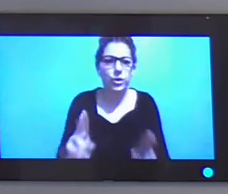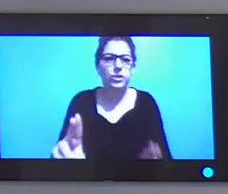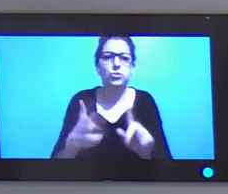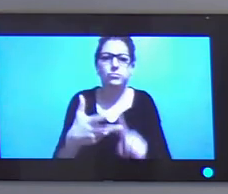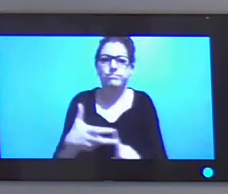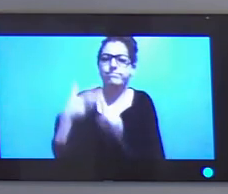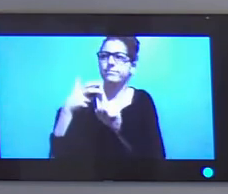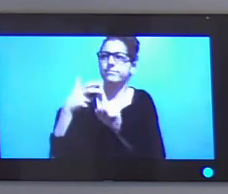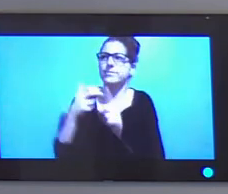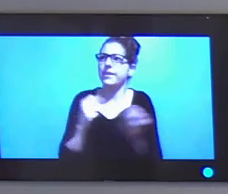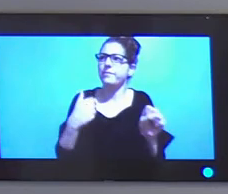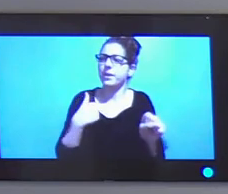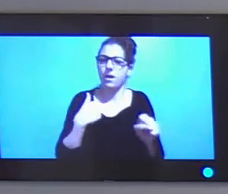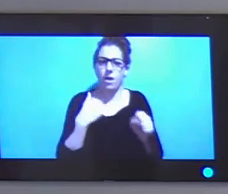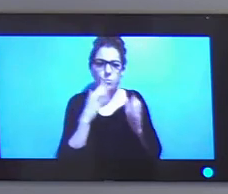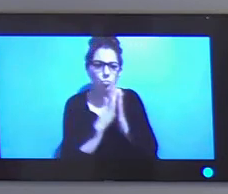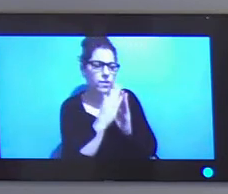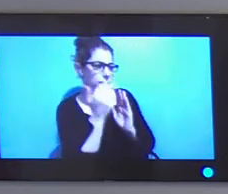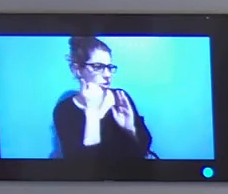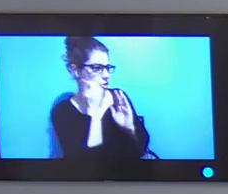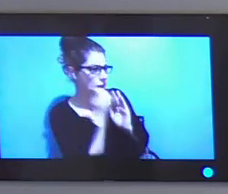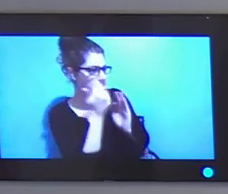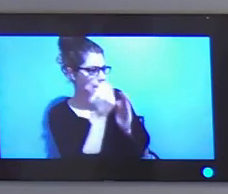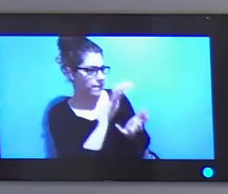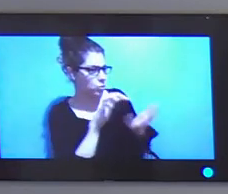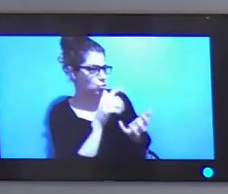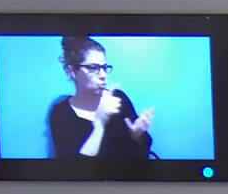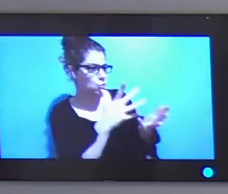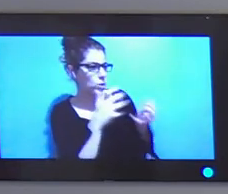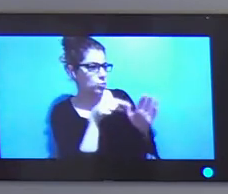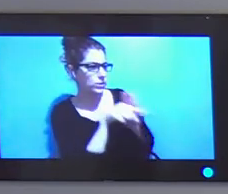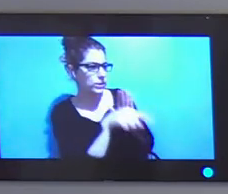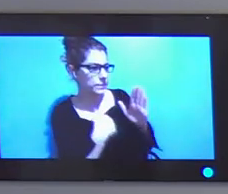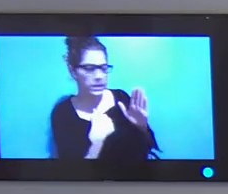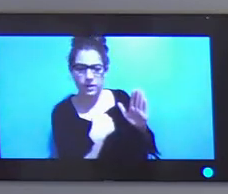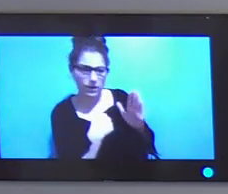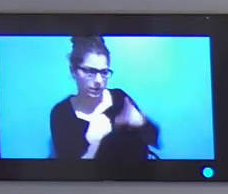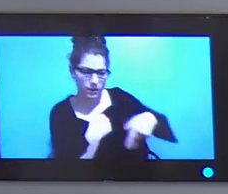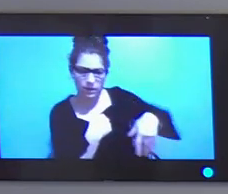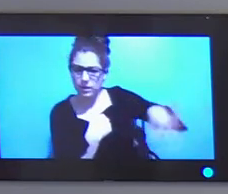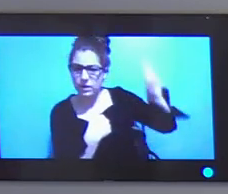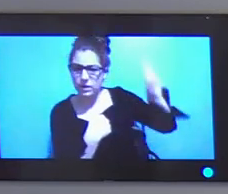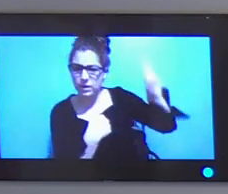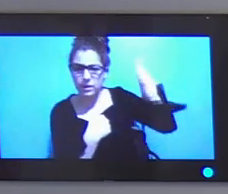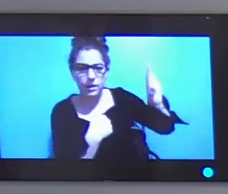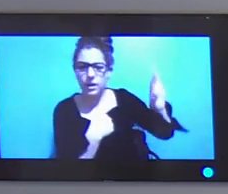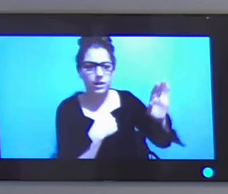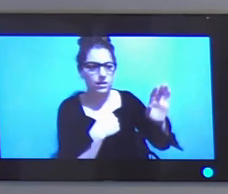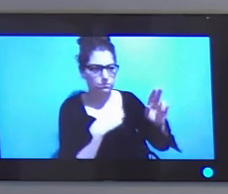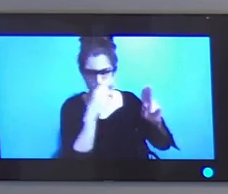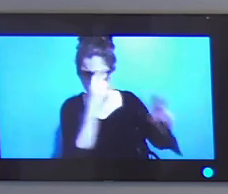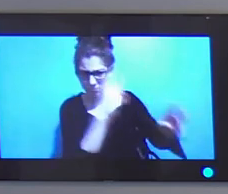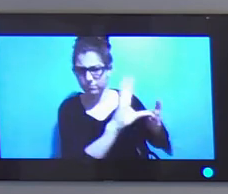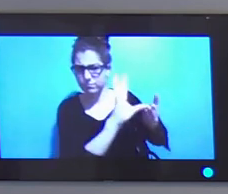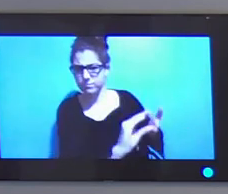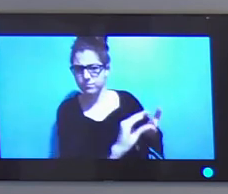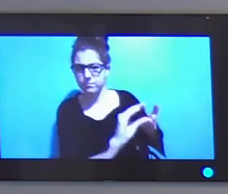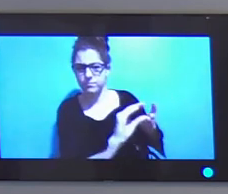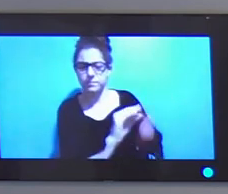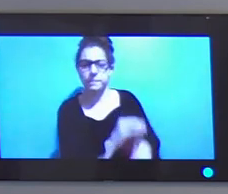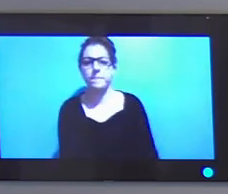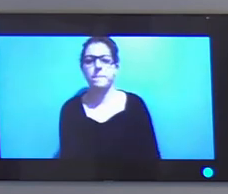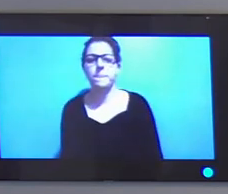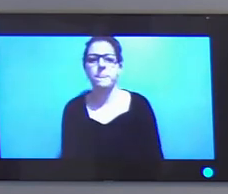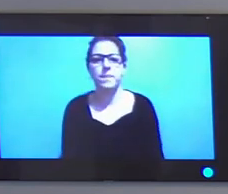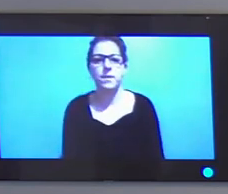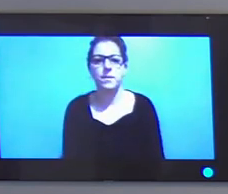shame and confusion who seek my life. Let them be turned back and brought to dishonor who desire my hurt. Let them turn